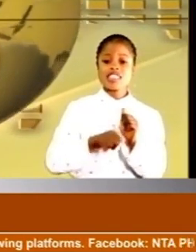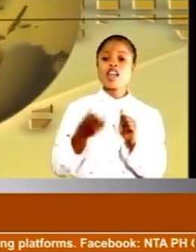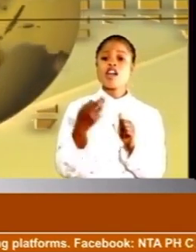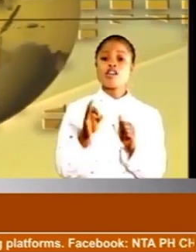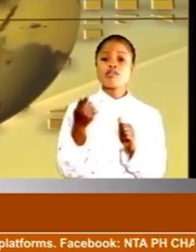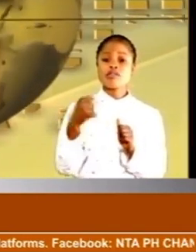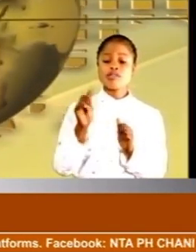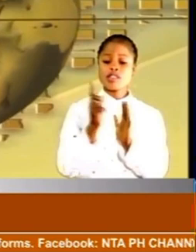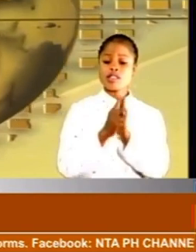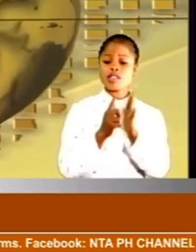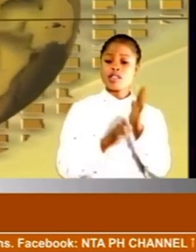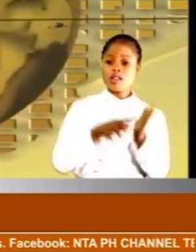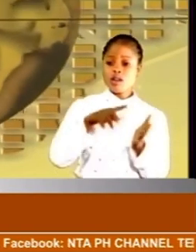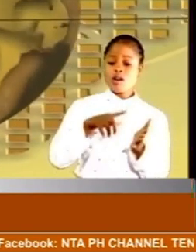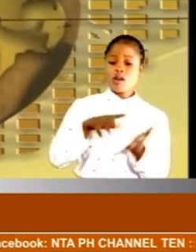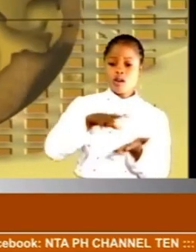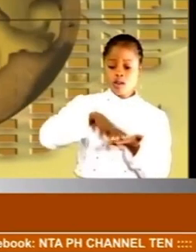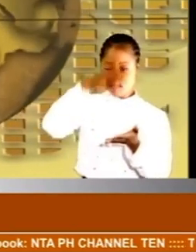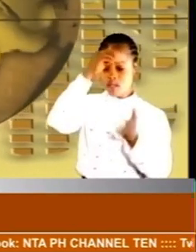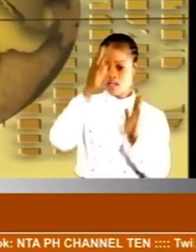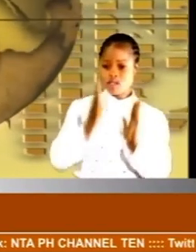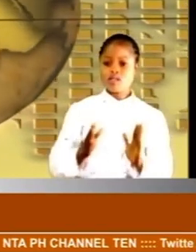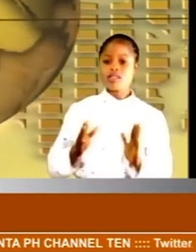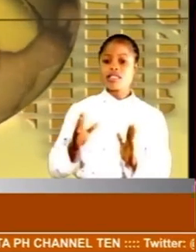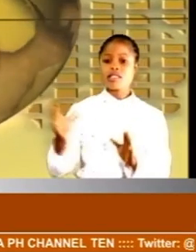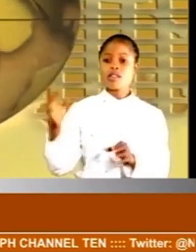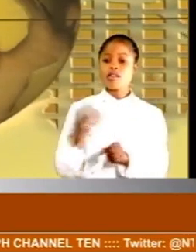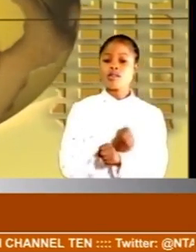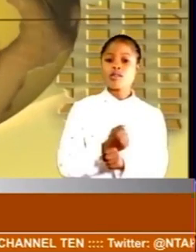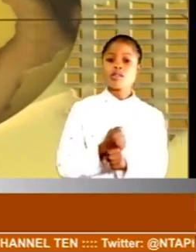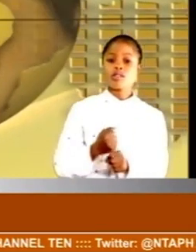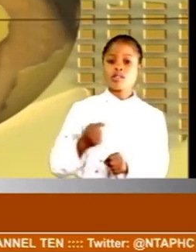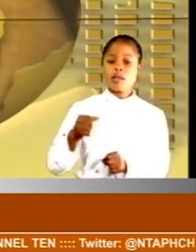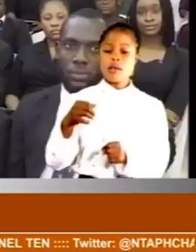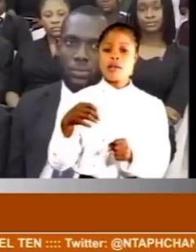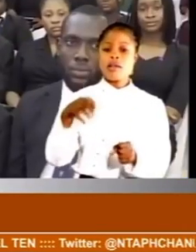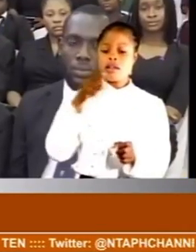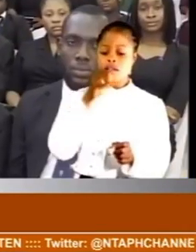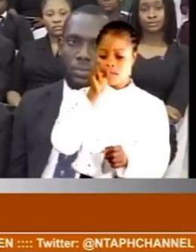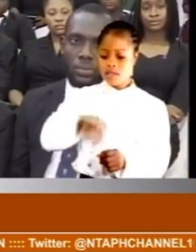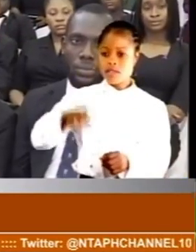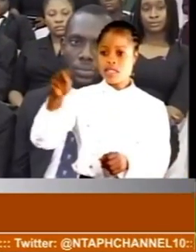of 120,000 naira and a laptop.